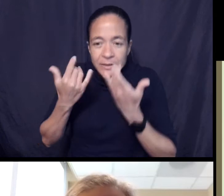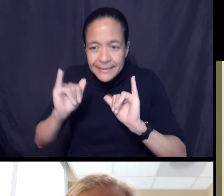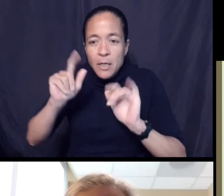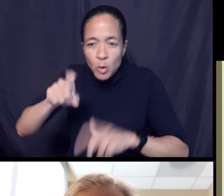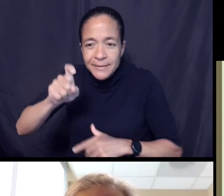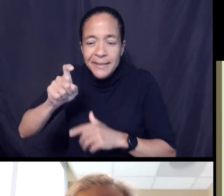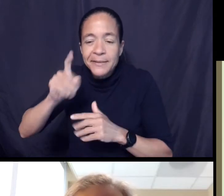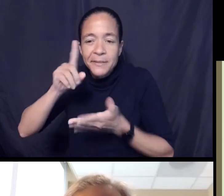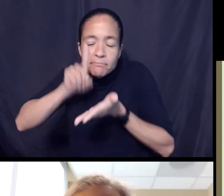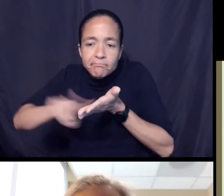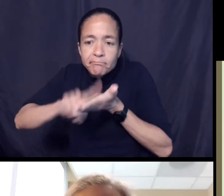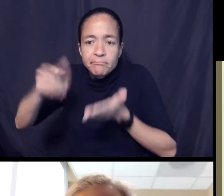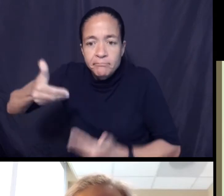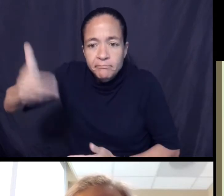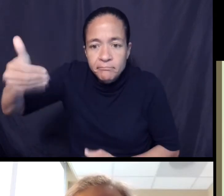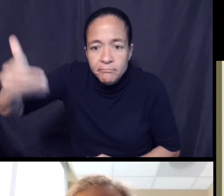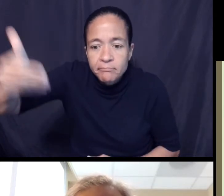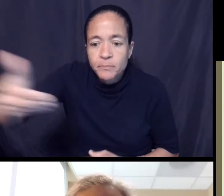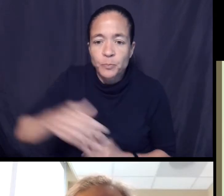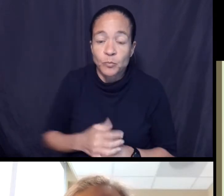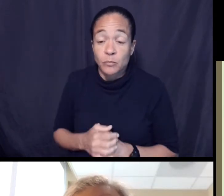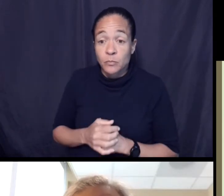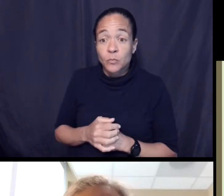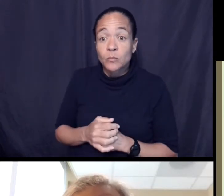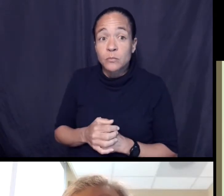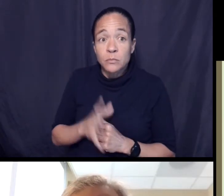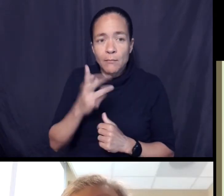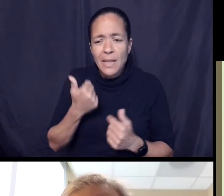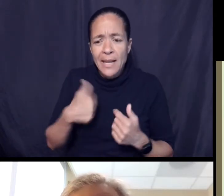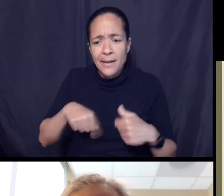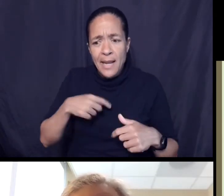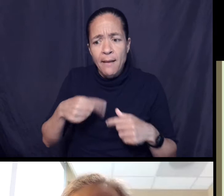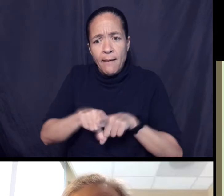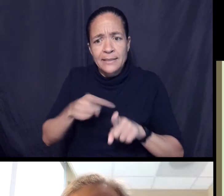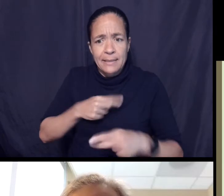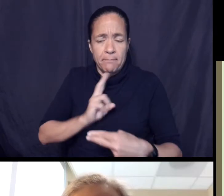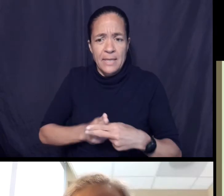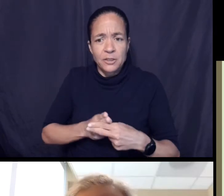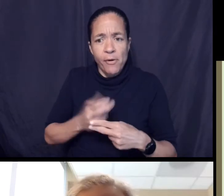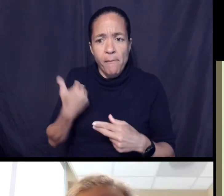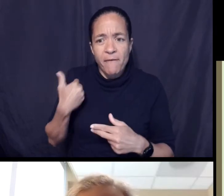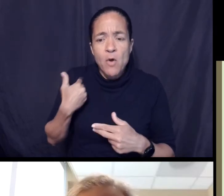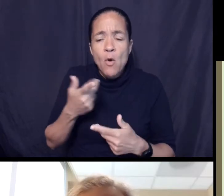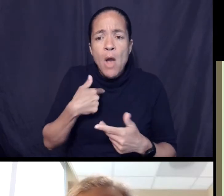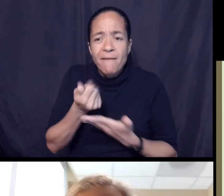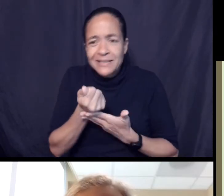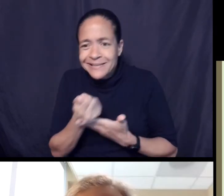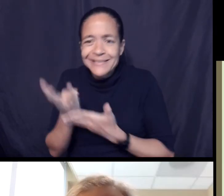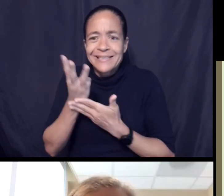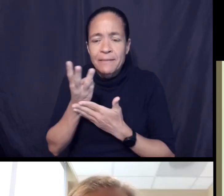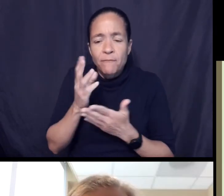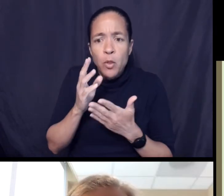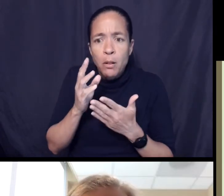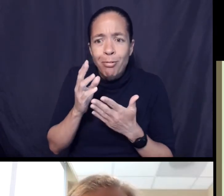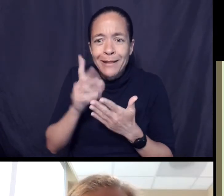And as I mentioned before, many children with congenital CMV will have multiple disabilities and will require an eye care provider as a part of